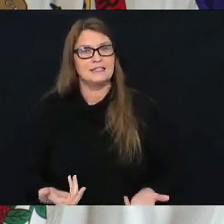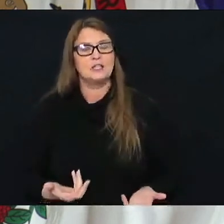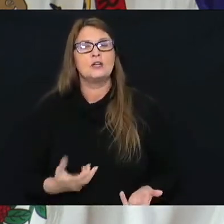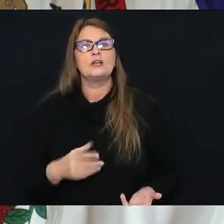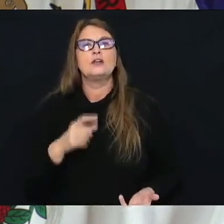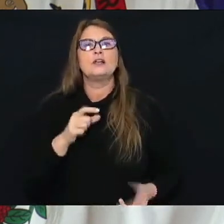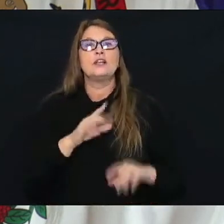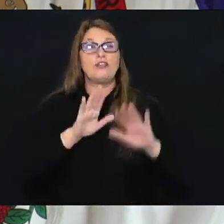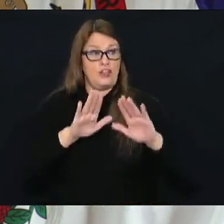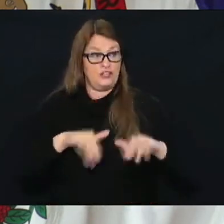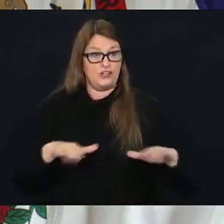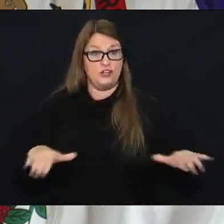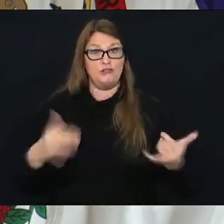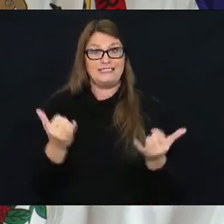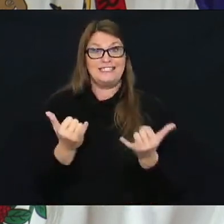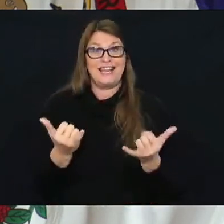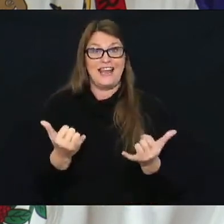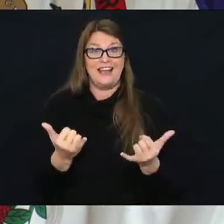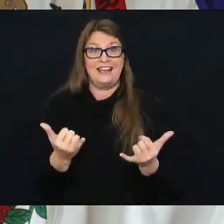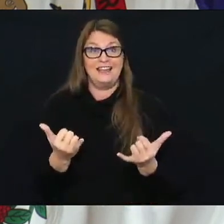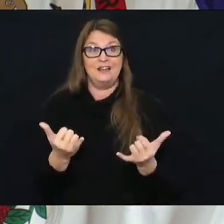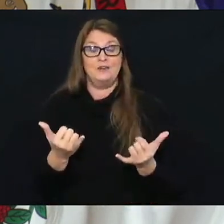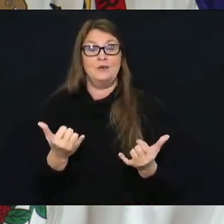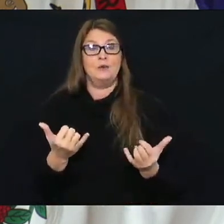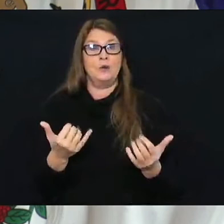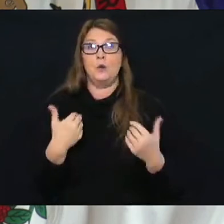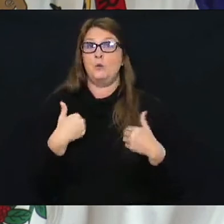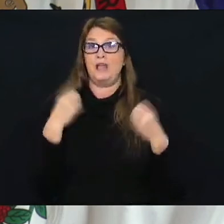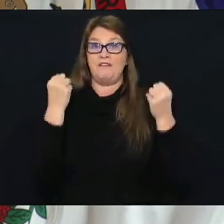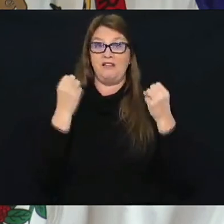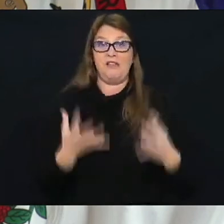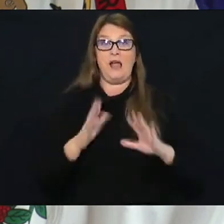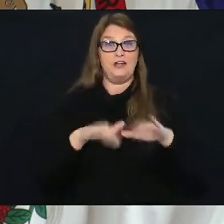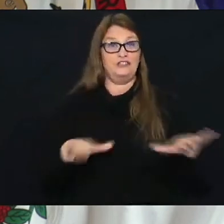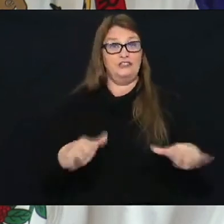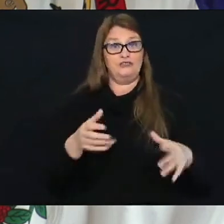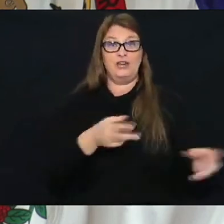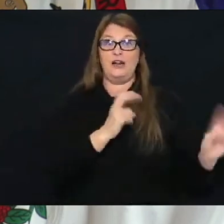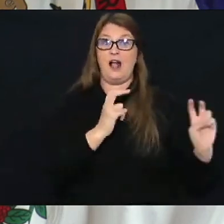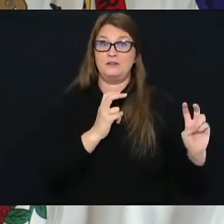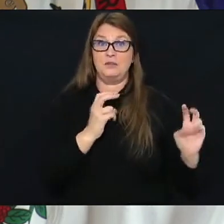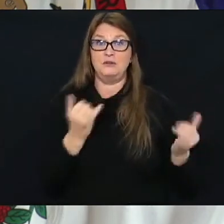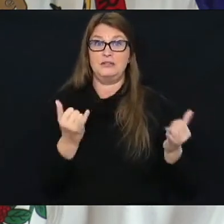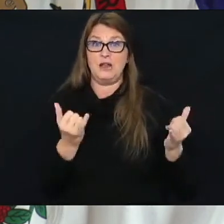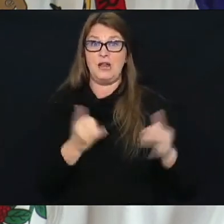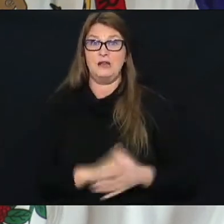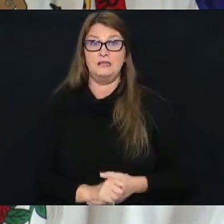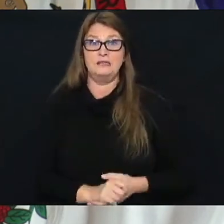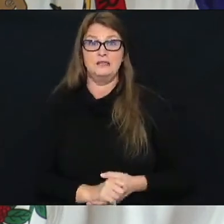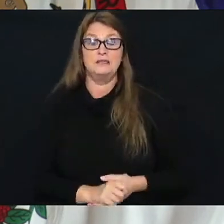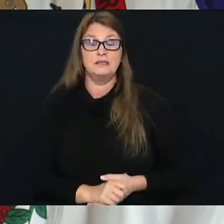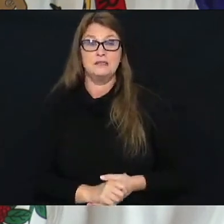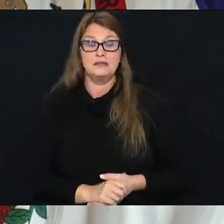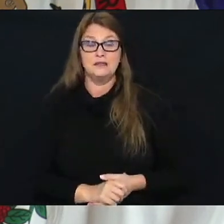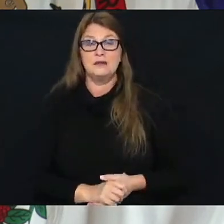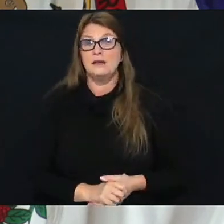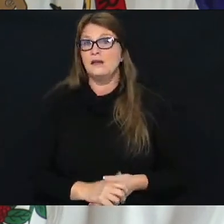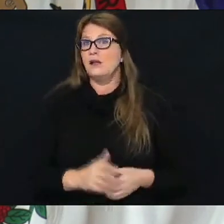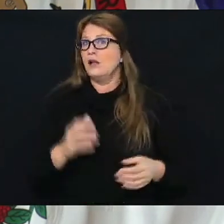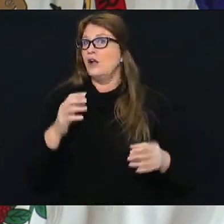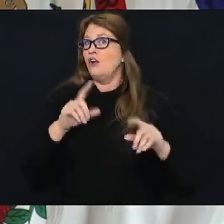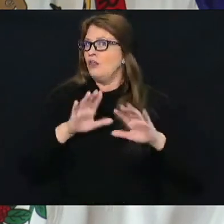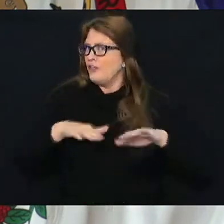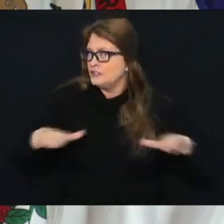of our children today, we know we've got a bunch of kids that are in the hospital today. From the standpoint of